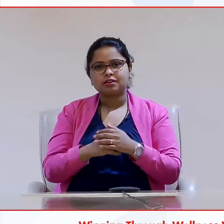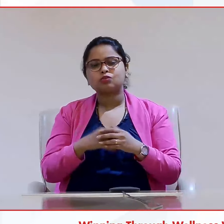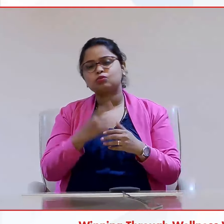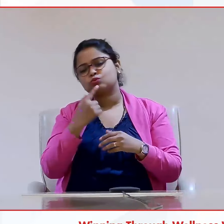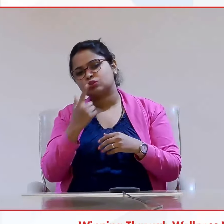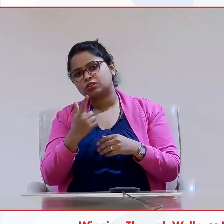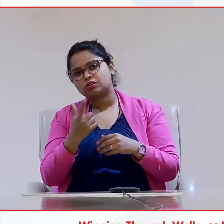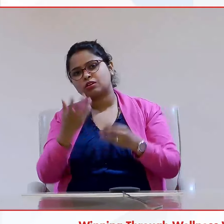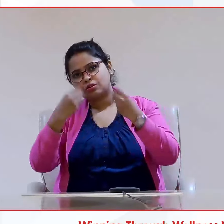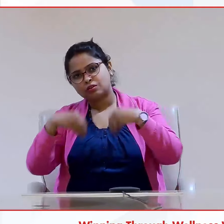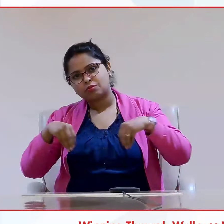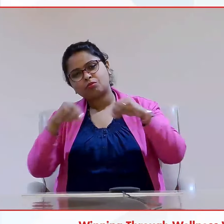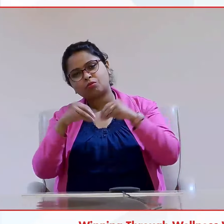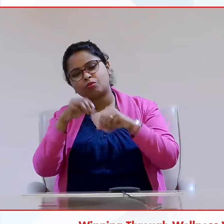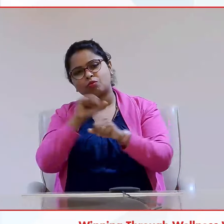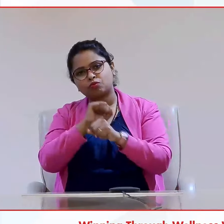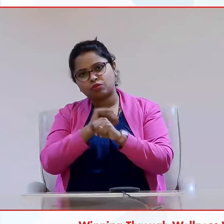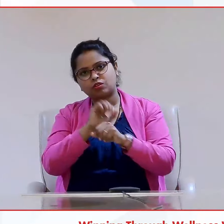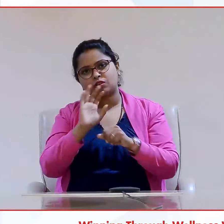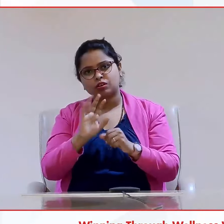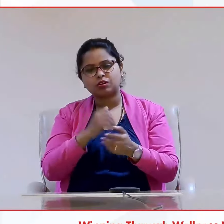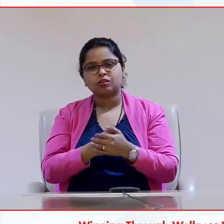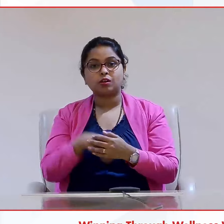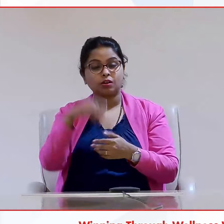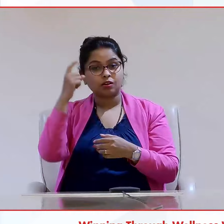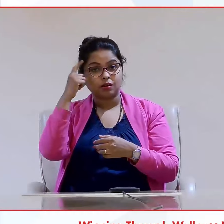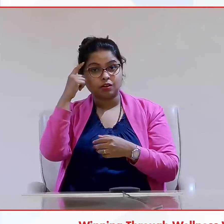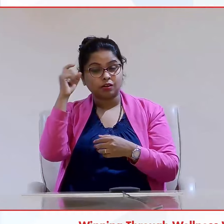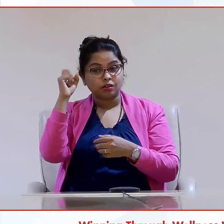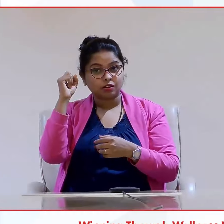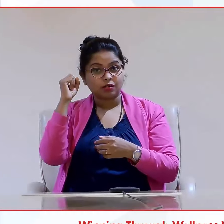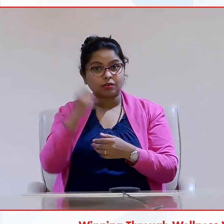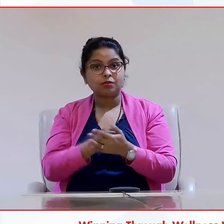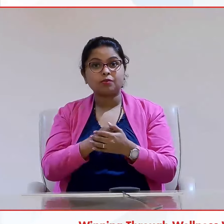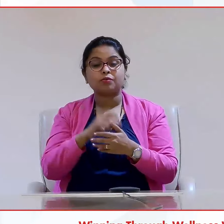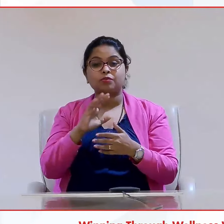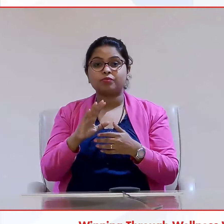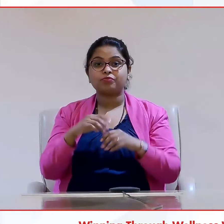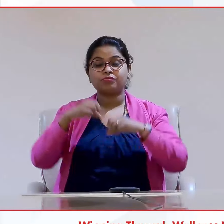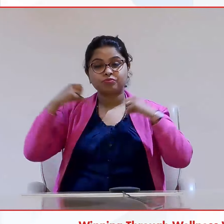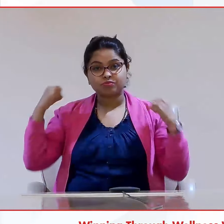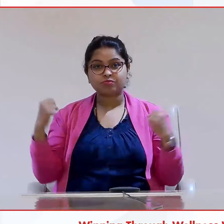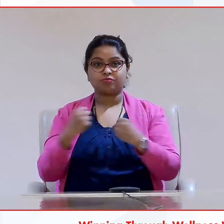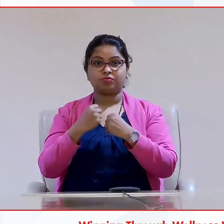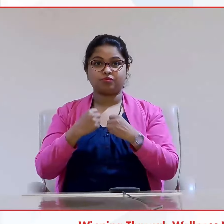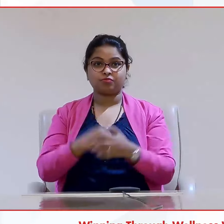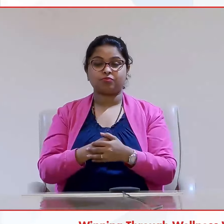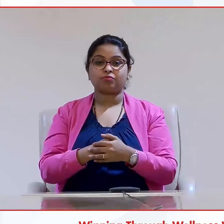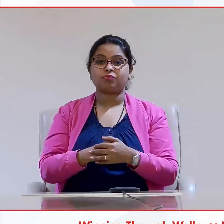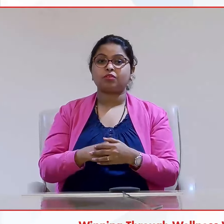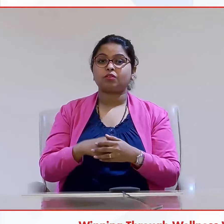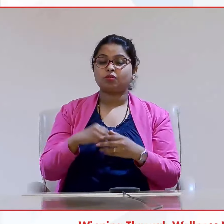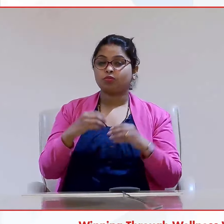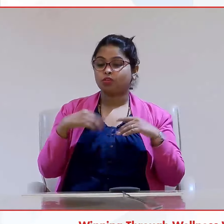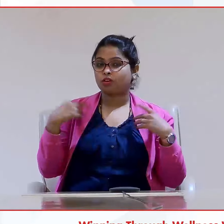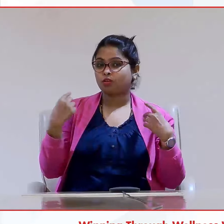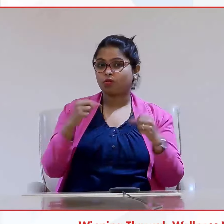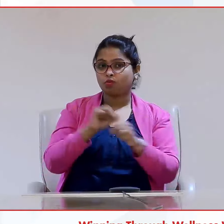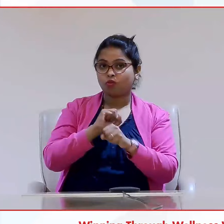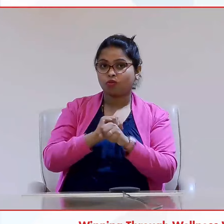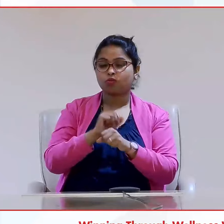jab ye hum kaam kar rahe hain, hum intent apna dal rahe hain, we are putting in the effort, that we can work